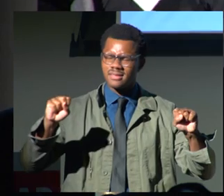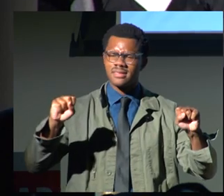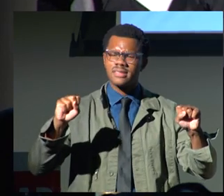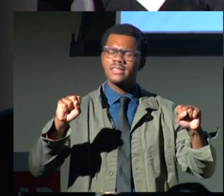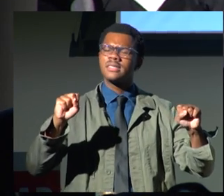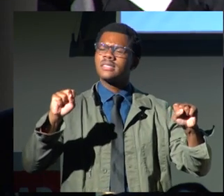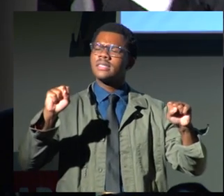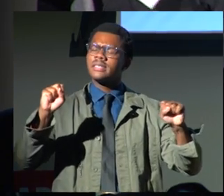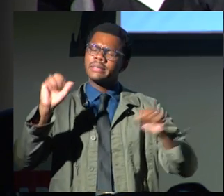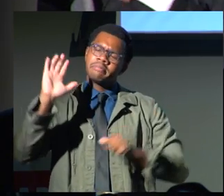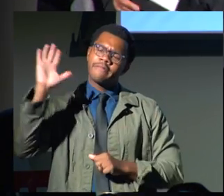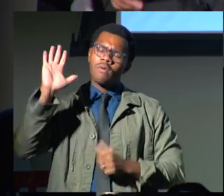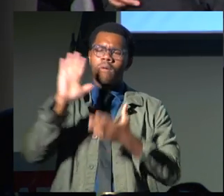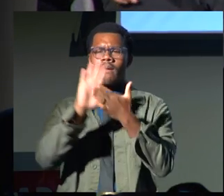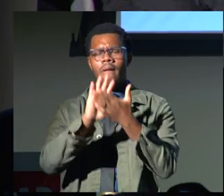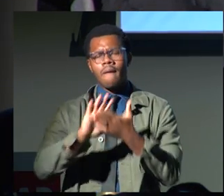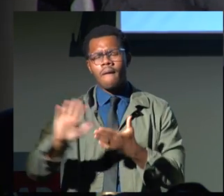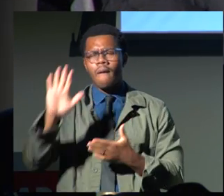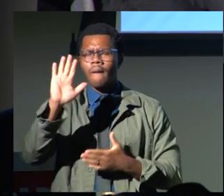in college,